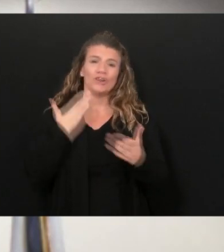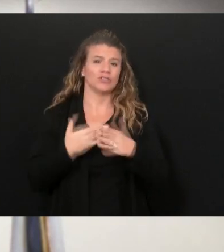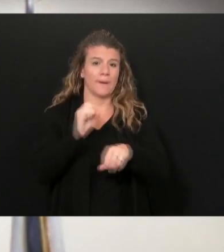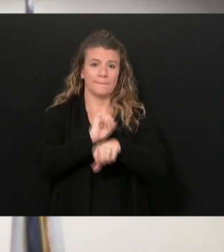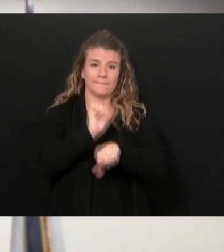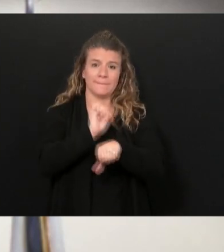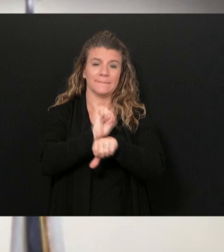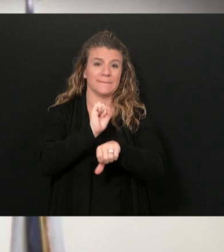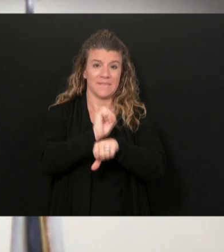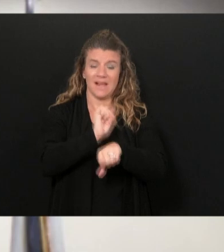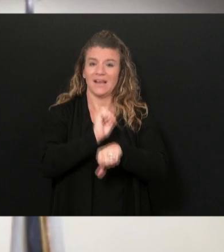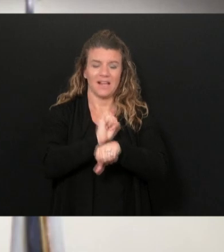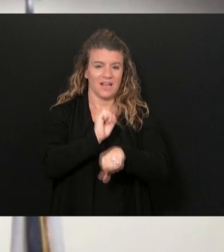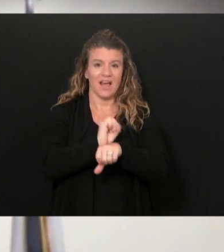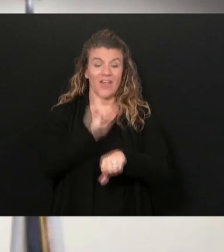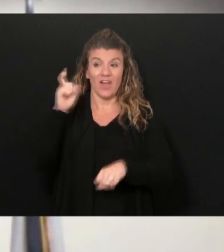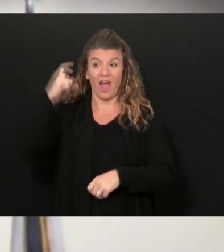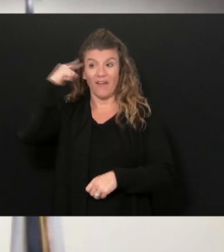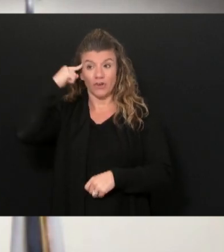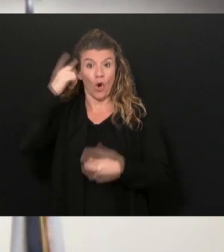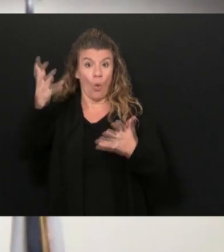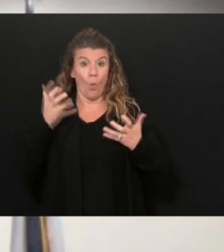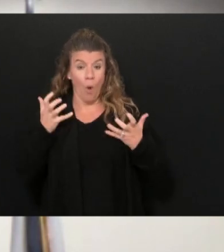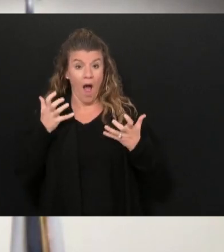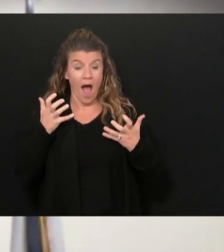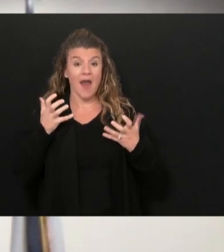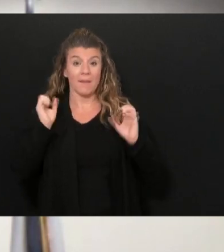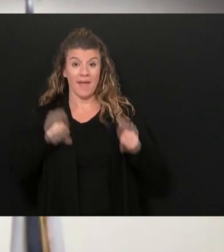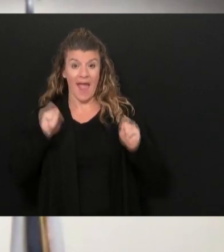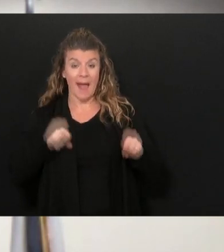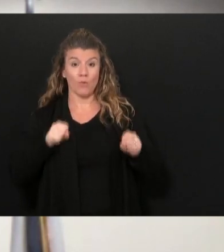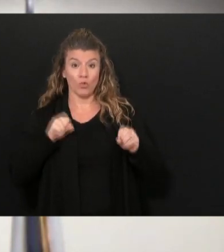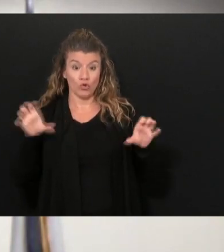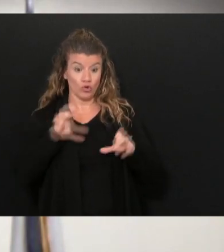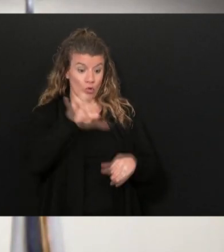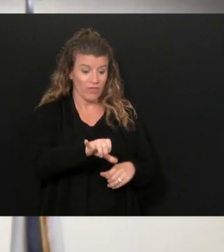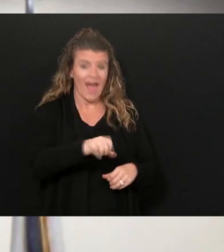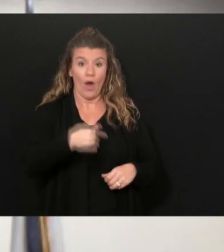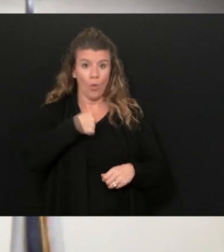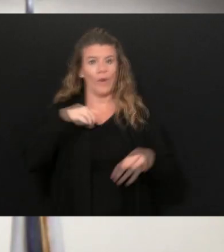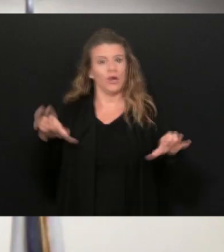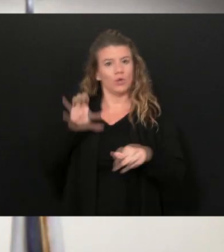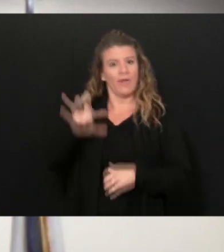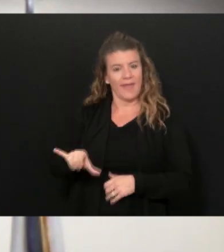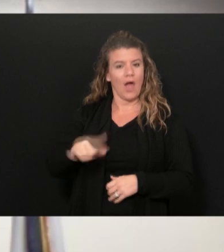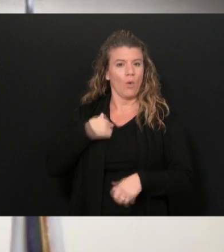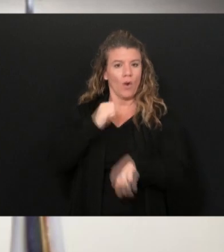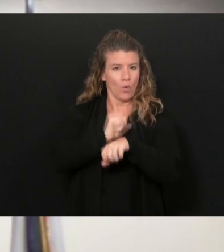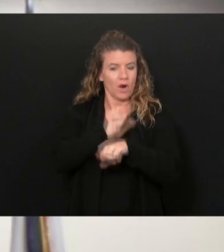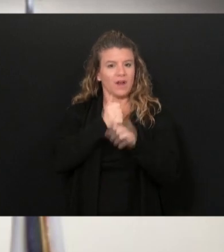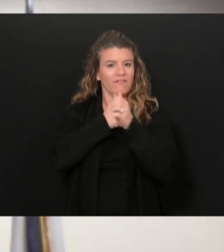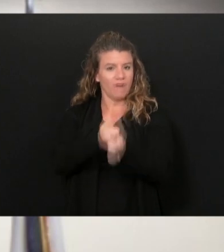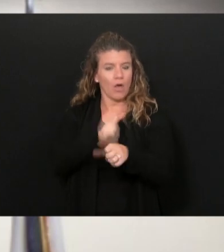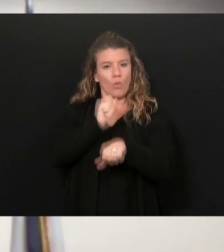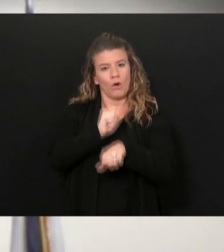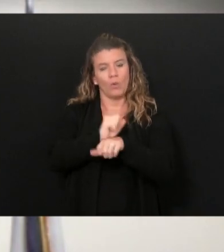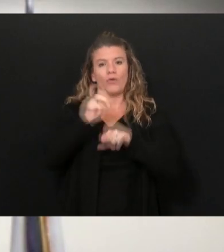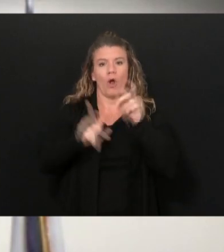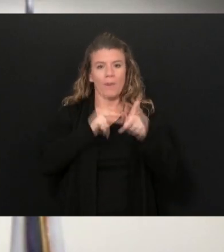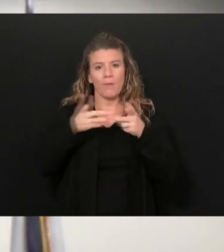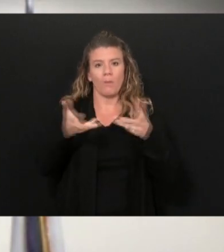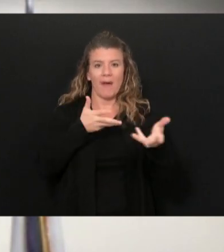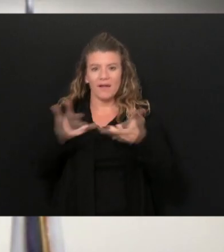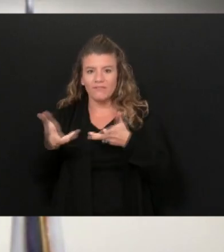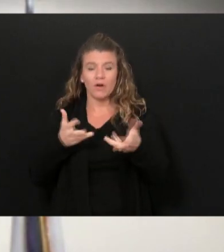job of meeting the governor's objective of stabilizing population and working with our citizens to make sure that